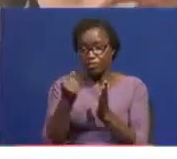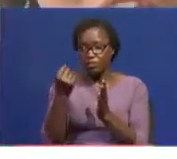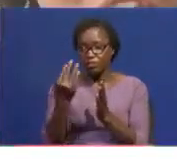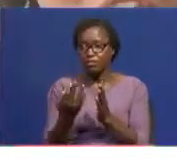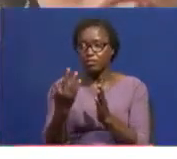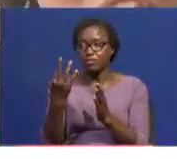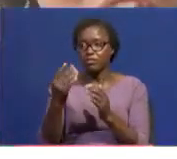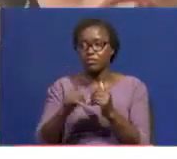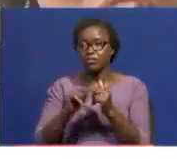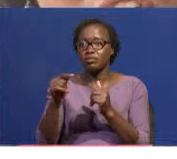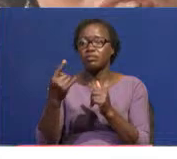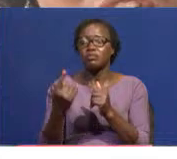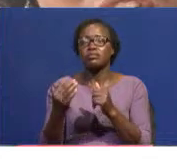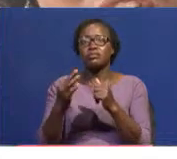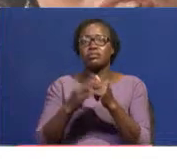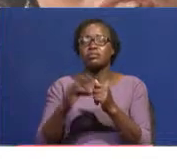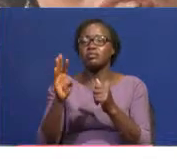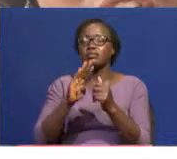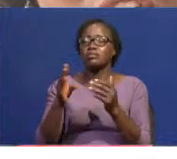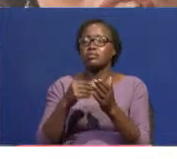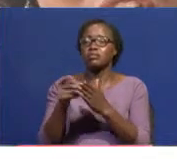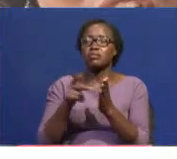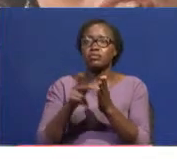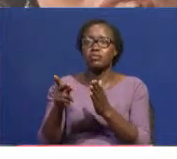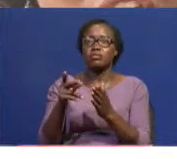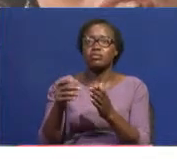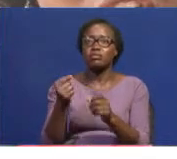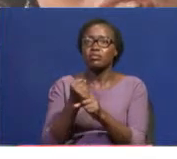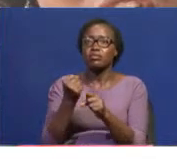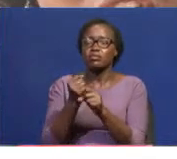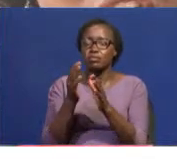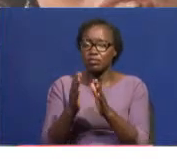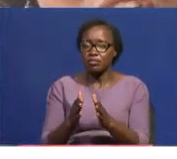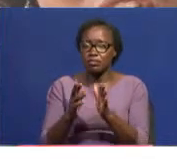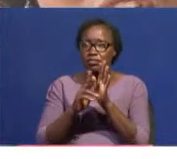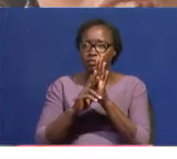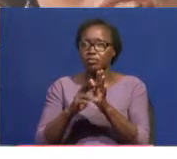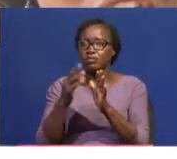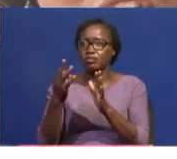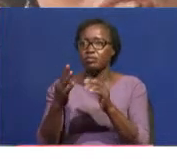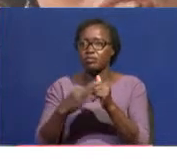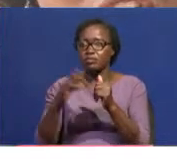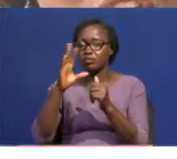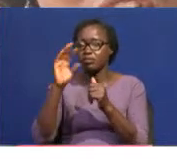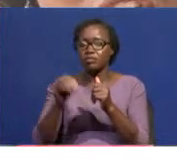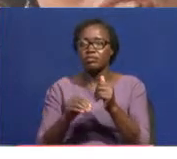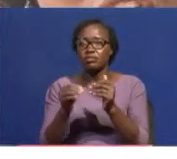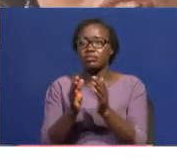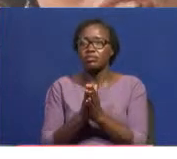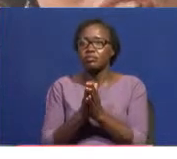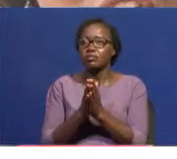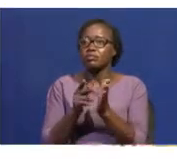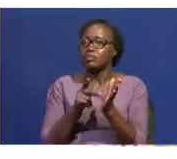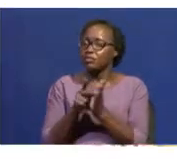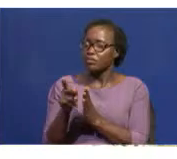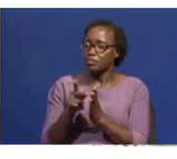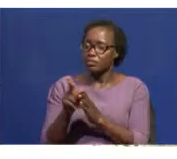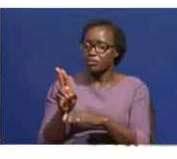billion shillings on compensation to employees, representing 38% of the gross recurrent